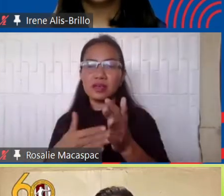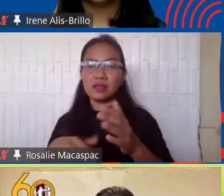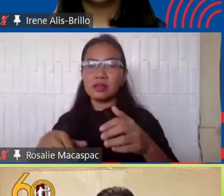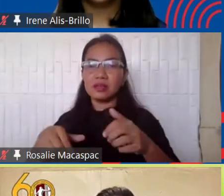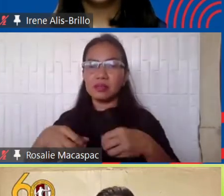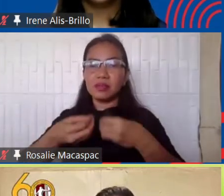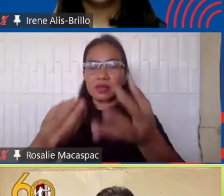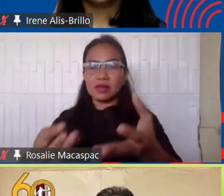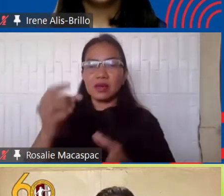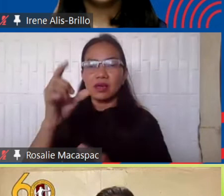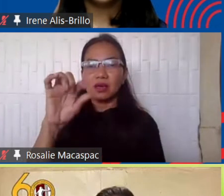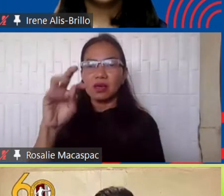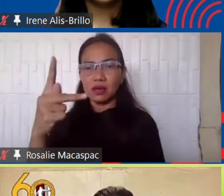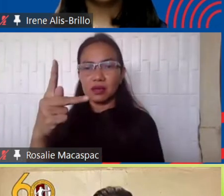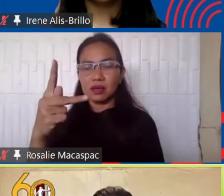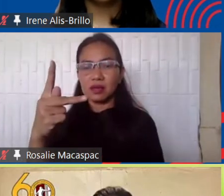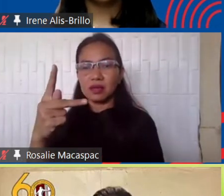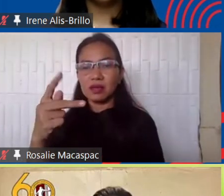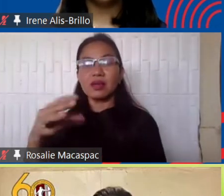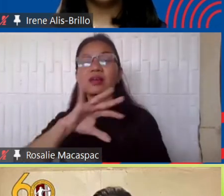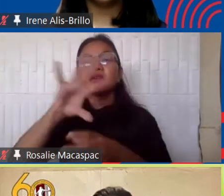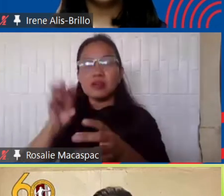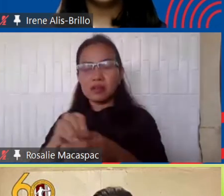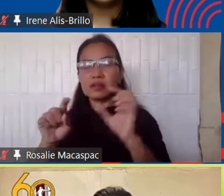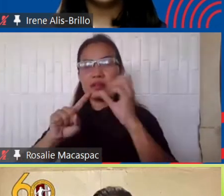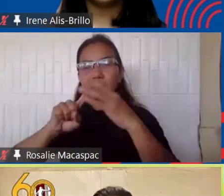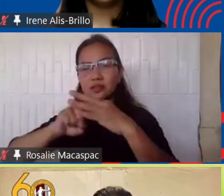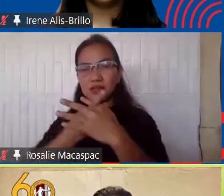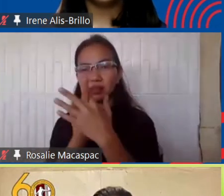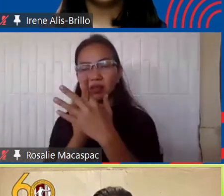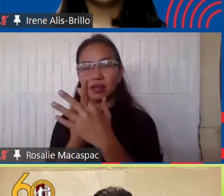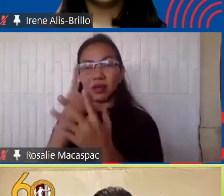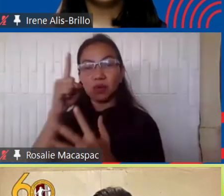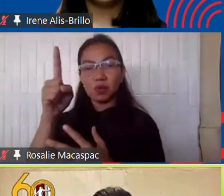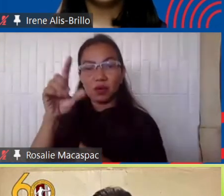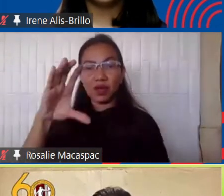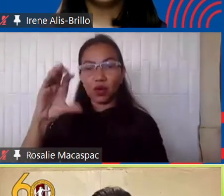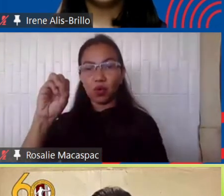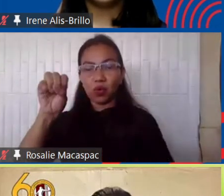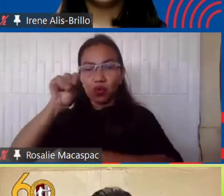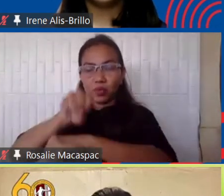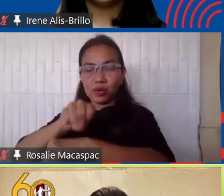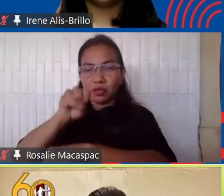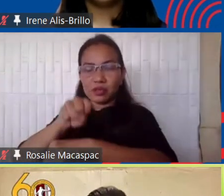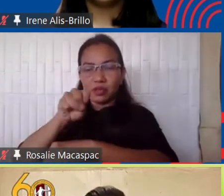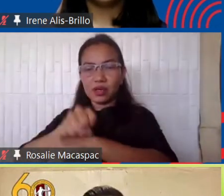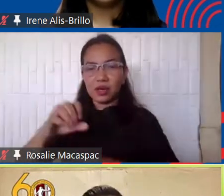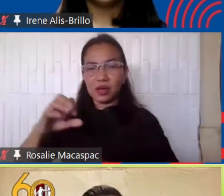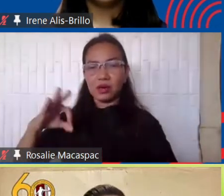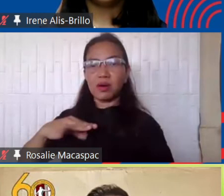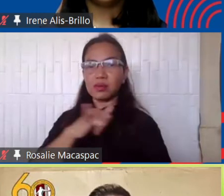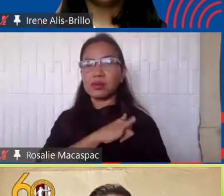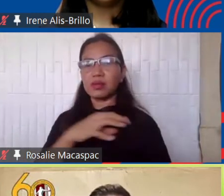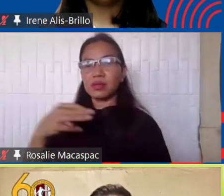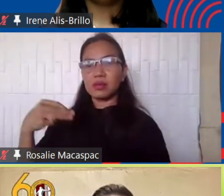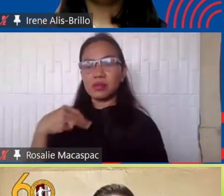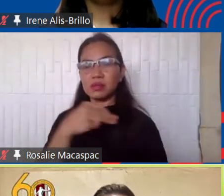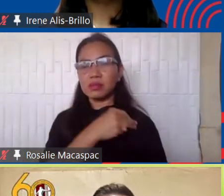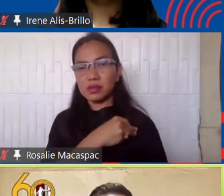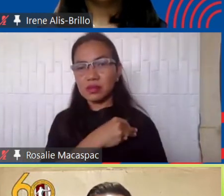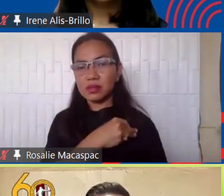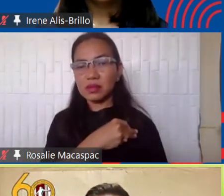us. So this was started by one of our colleagues, faculty member of also of UP